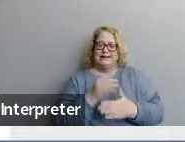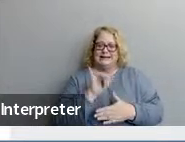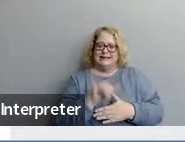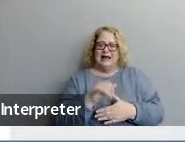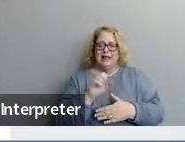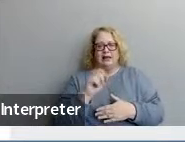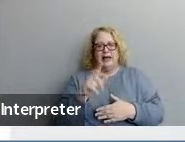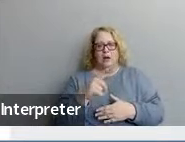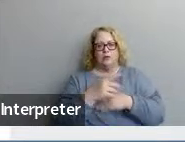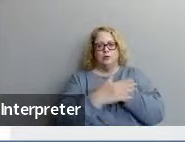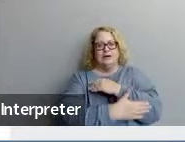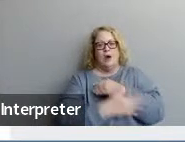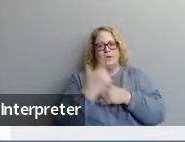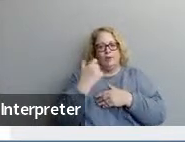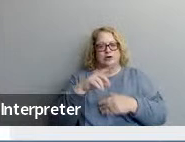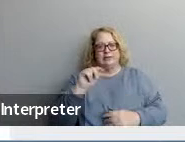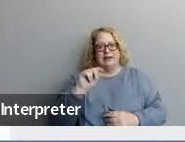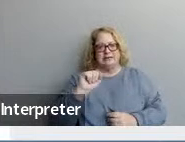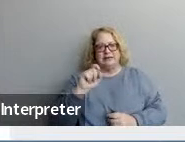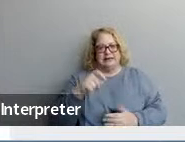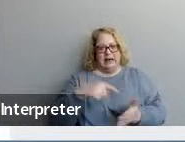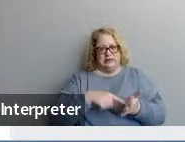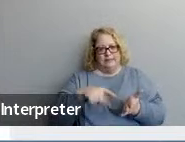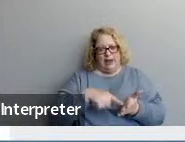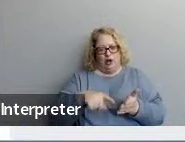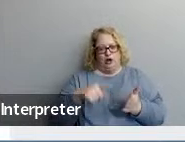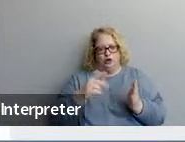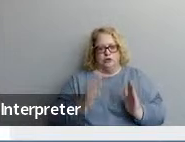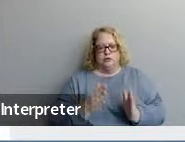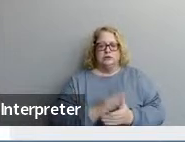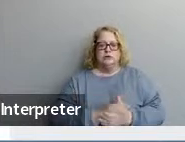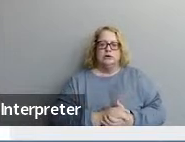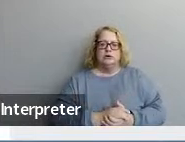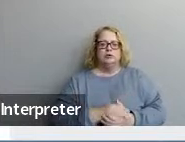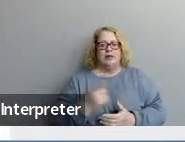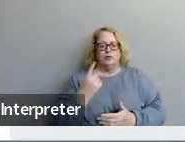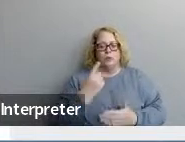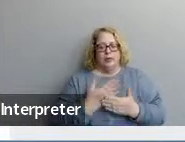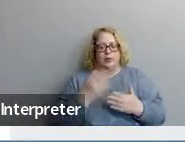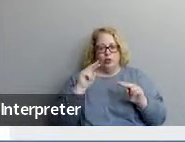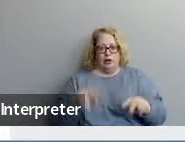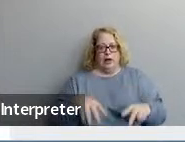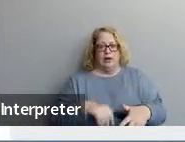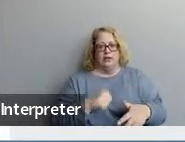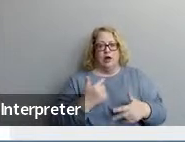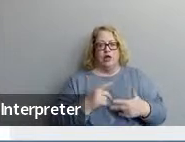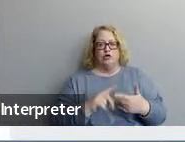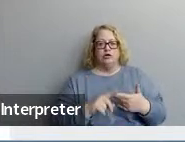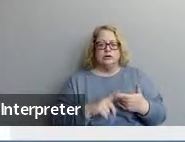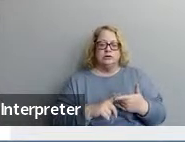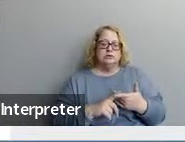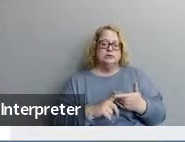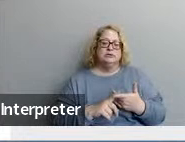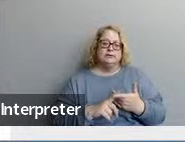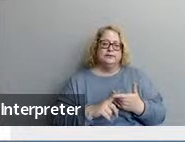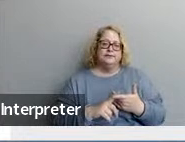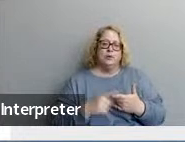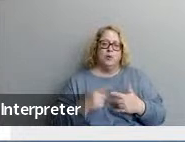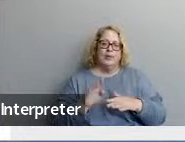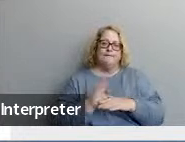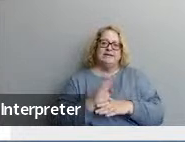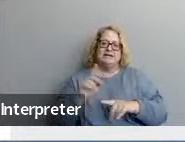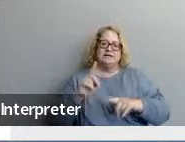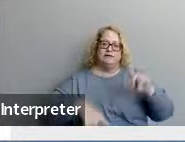county because those are the taxpayers giving running revenue. So that's one thing we look at. The other is with this